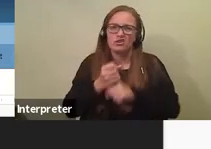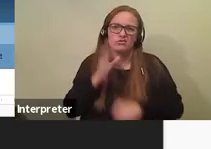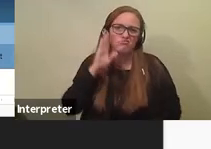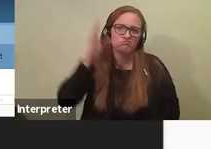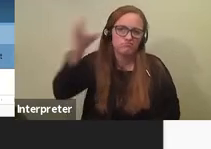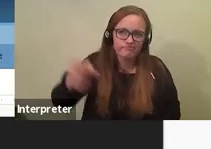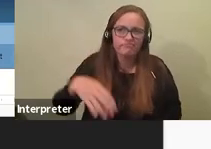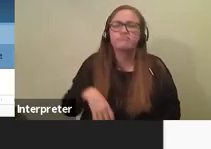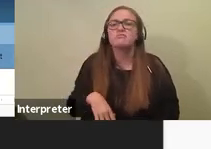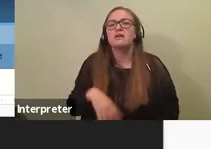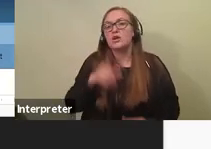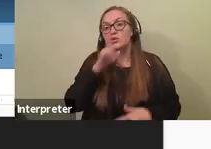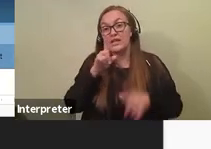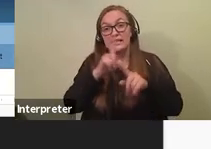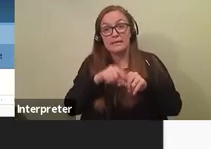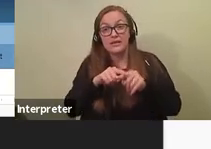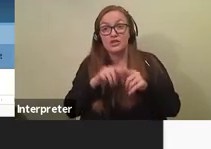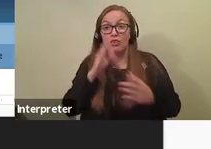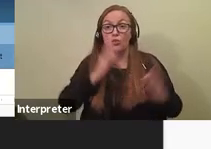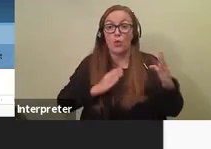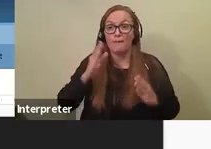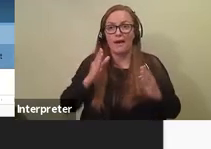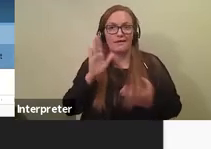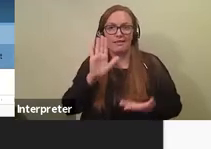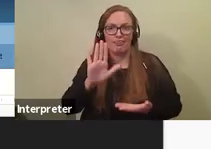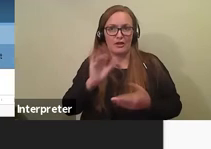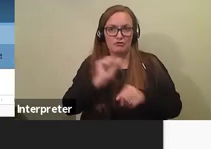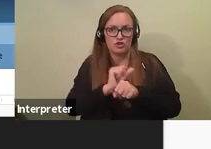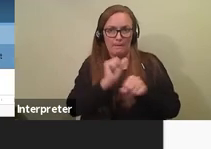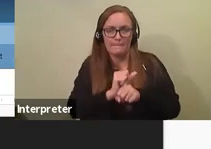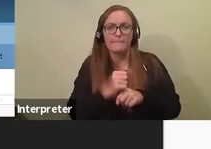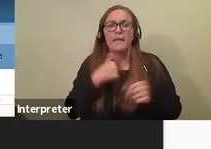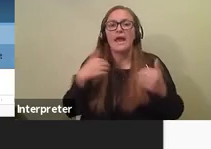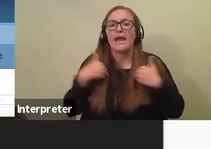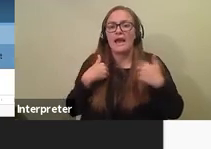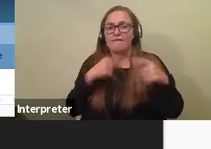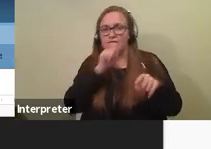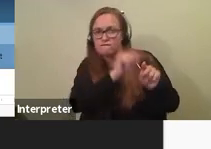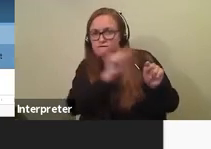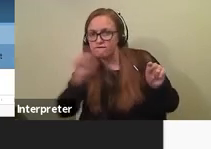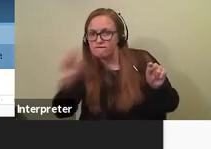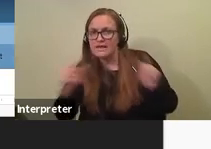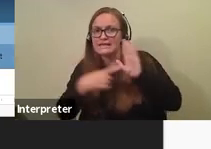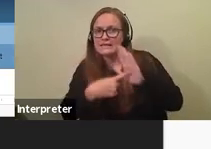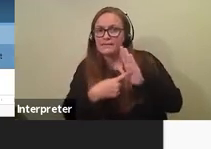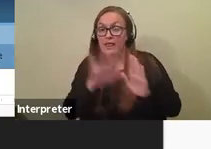the application of the robot is. So I have on my screen several different examples of robots. In the middle, you'll see a